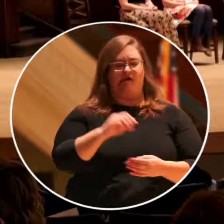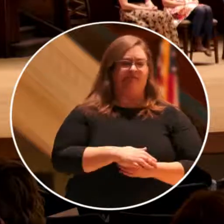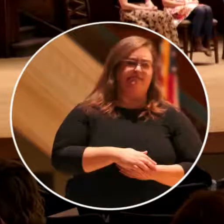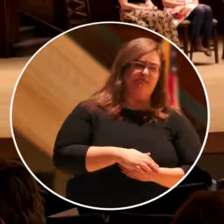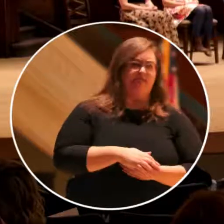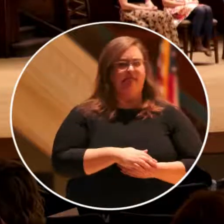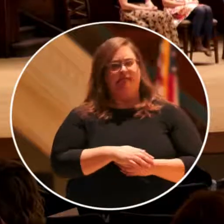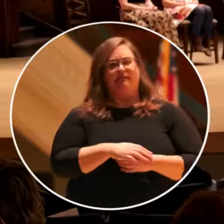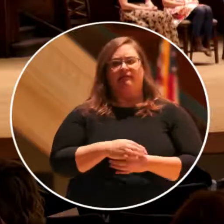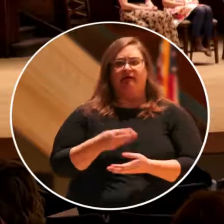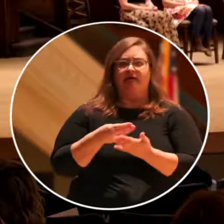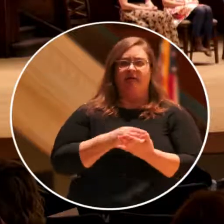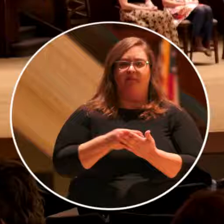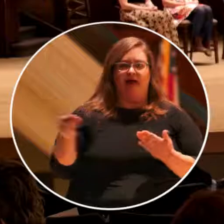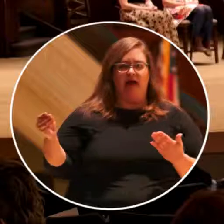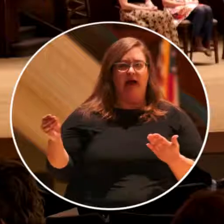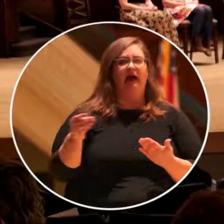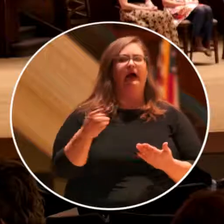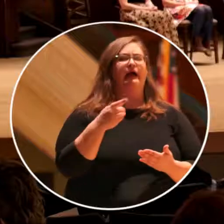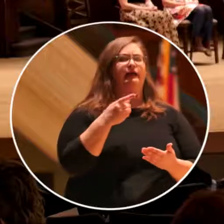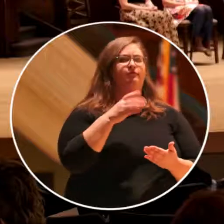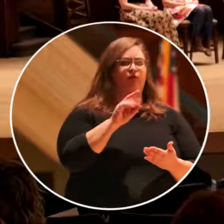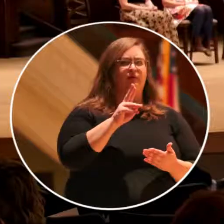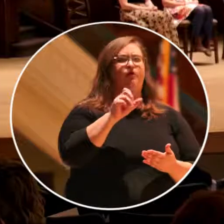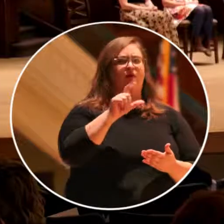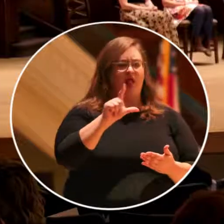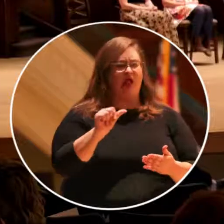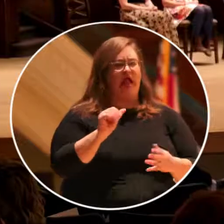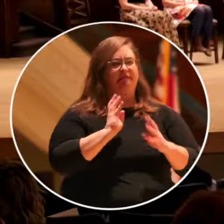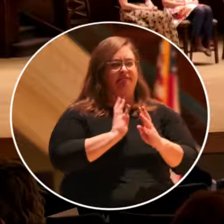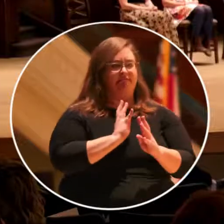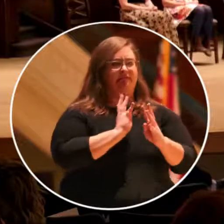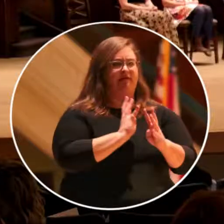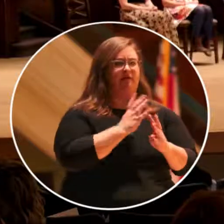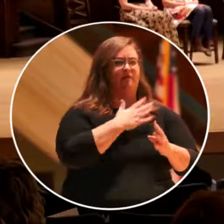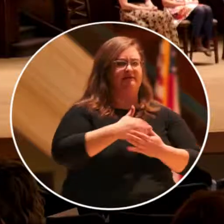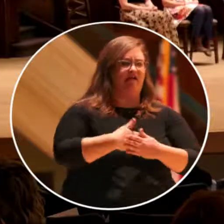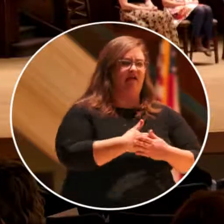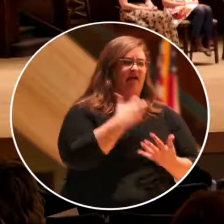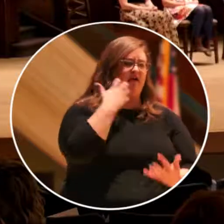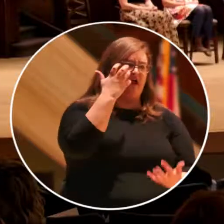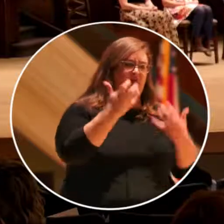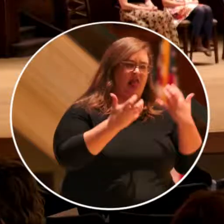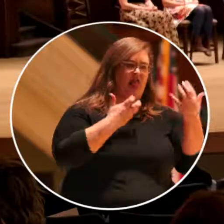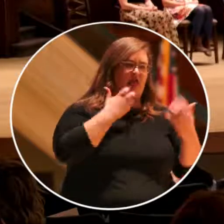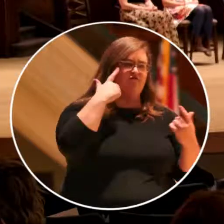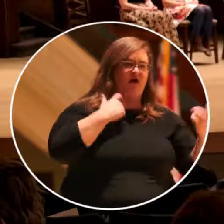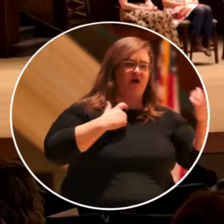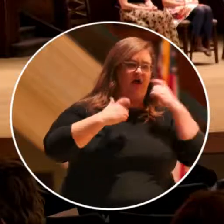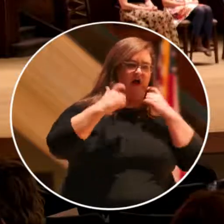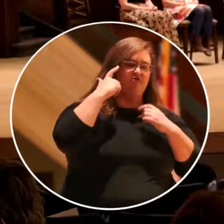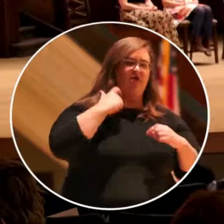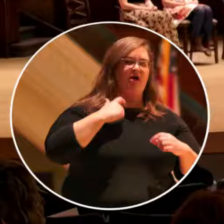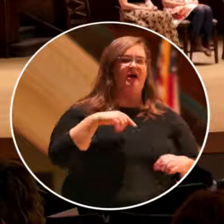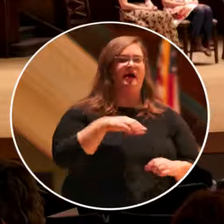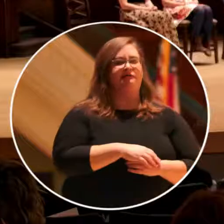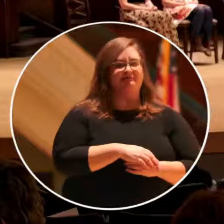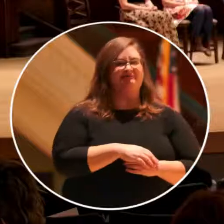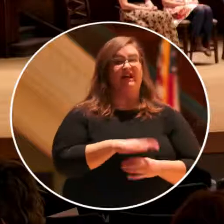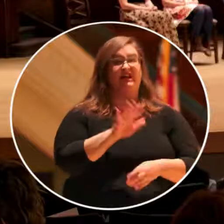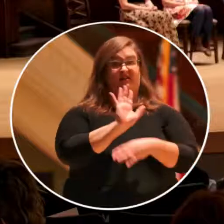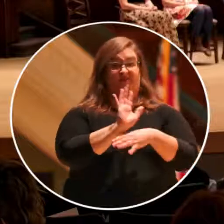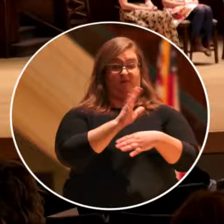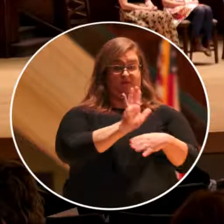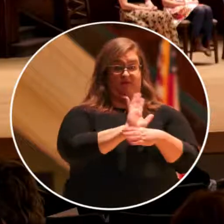starving baby, and I was crushed. Ricky Lake had convinced me that I was naturally an expert and had everything I